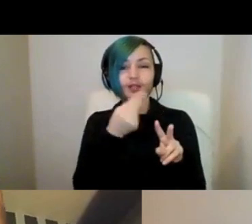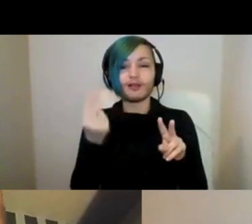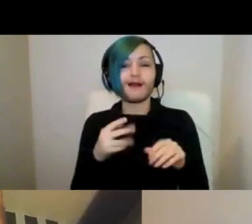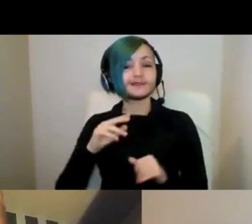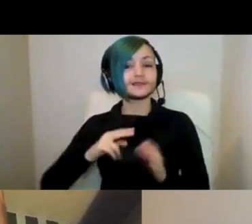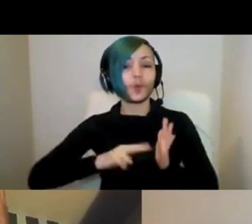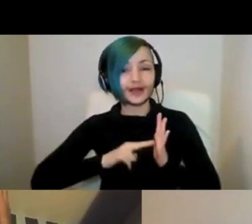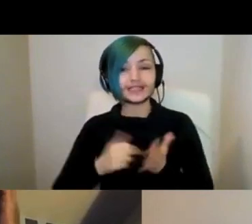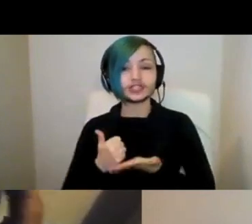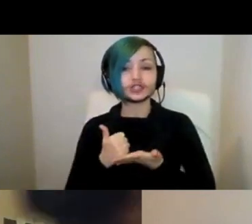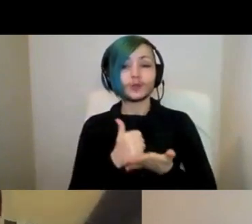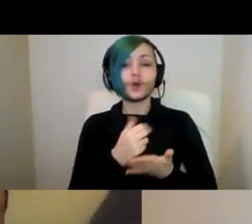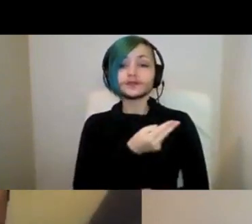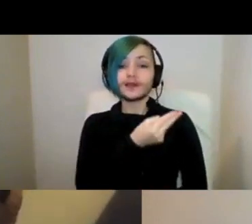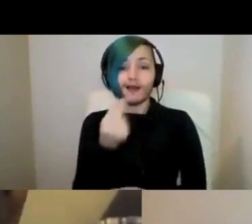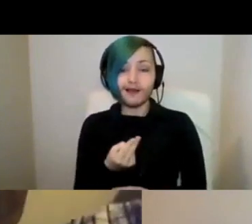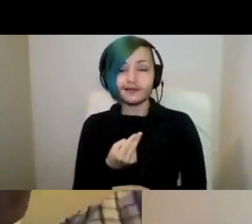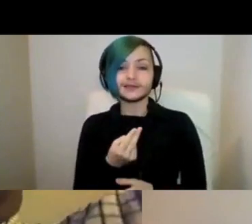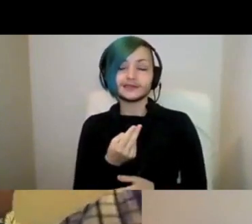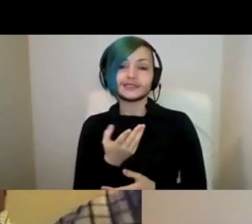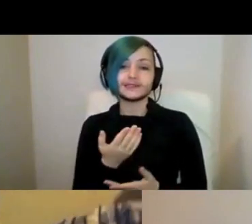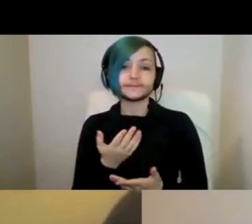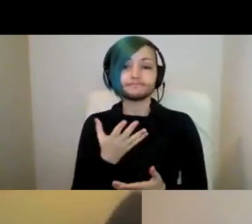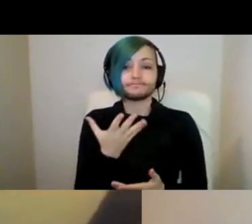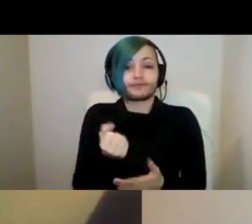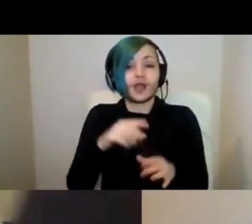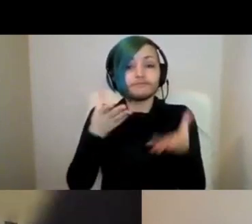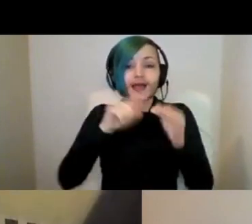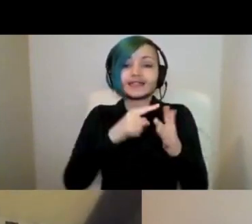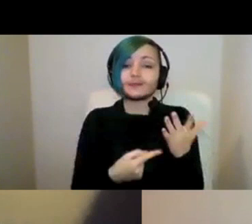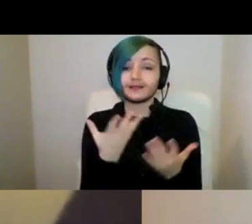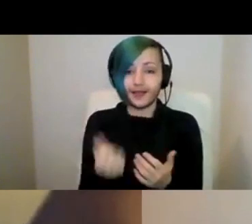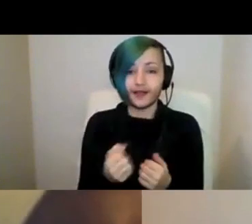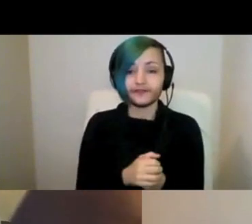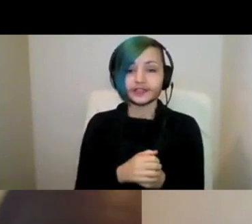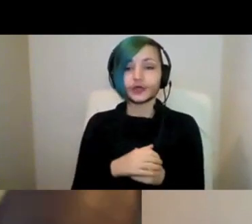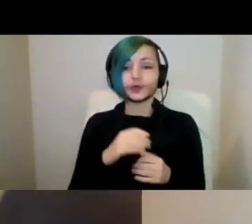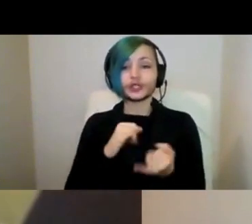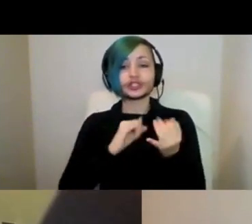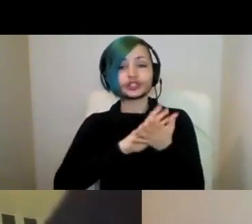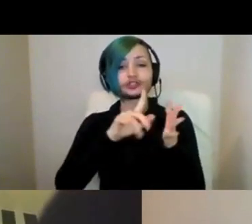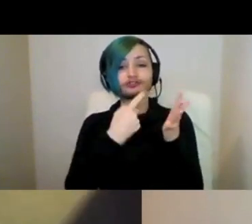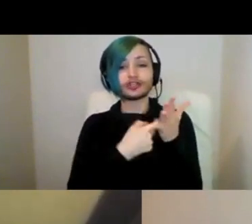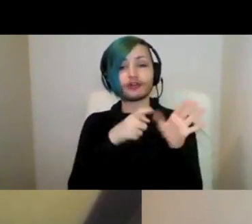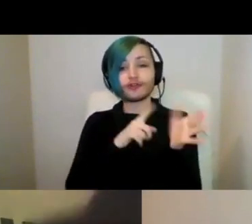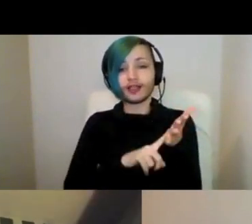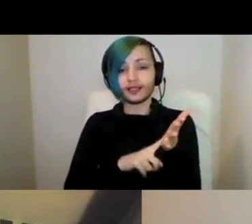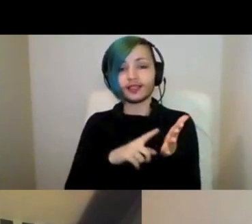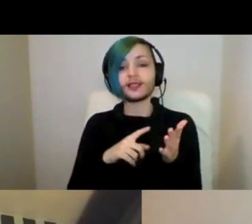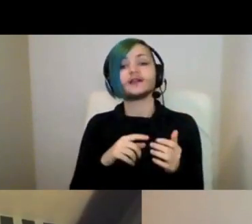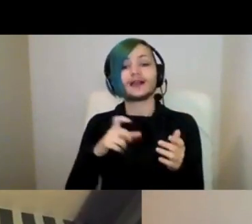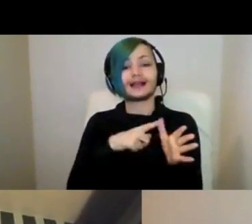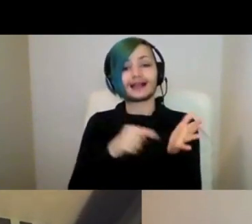that supports artists with a range of learning needs. Cheryl Canto is its co-director and has been